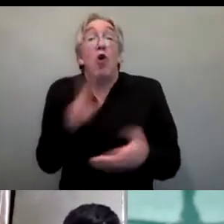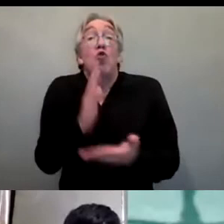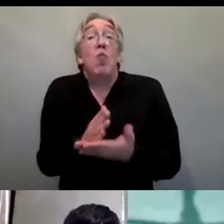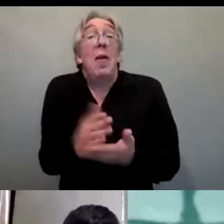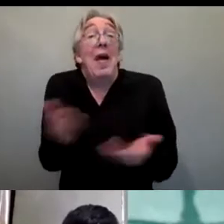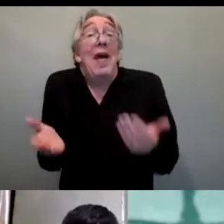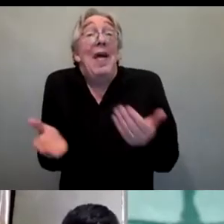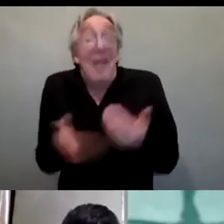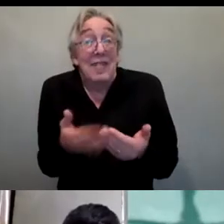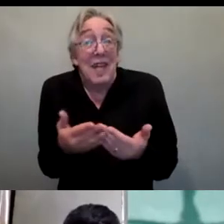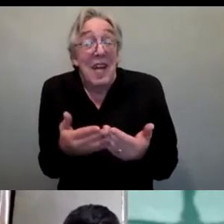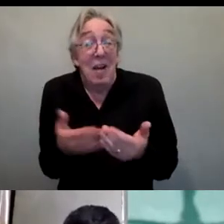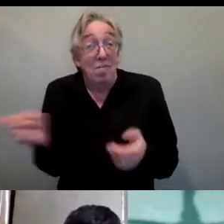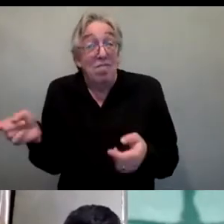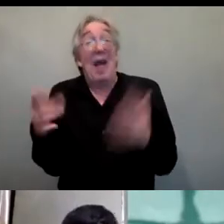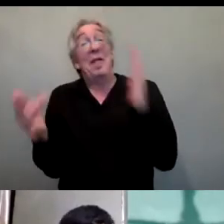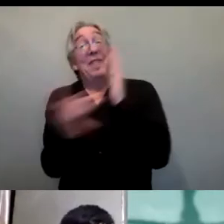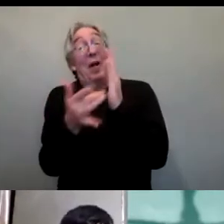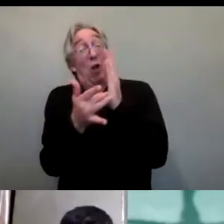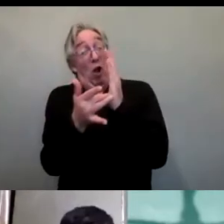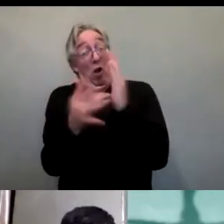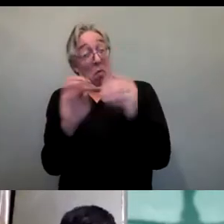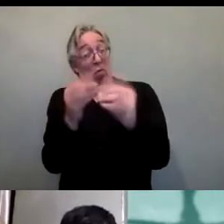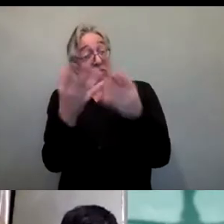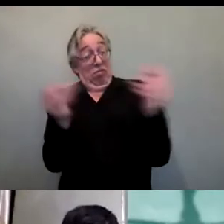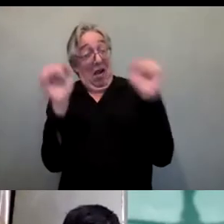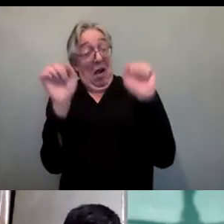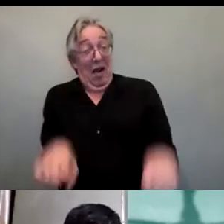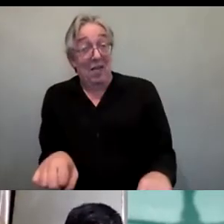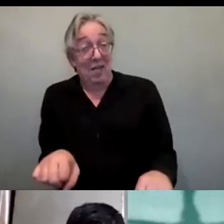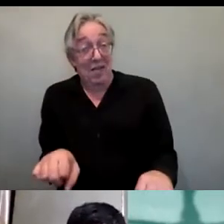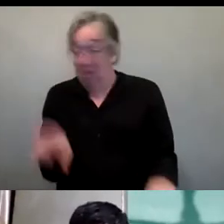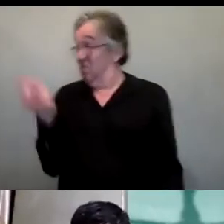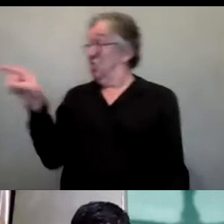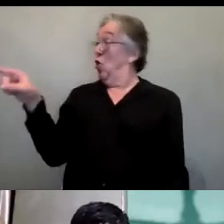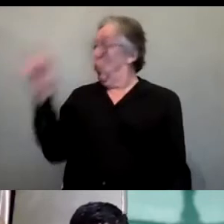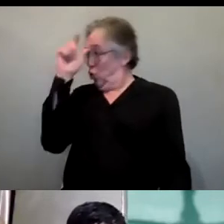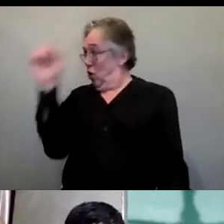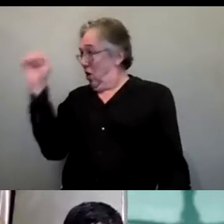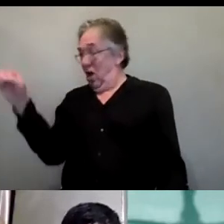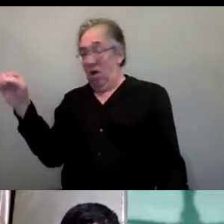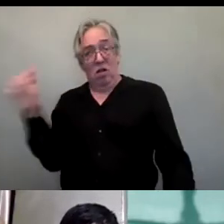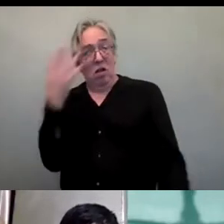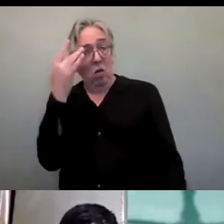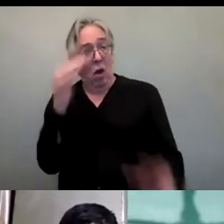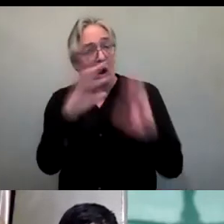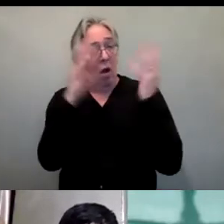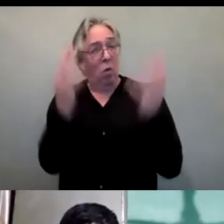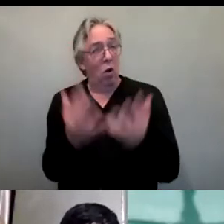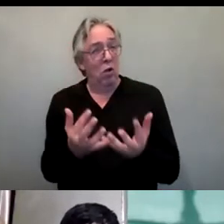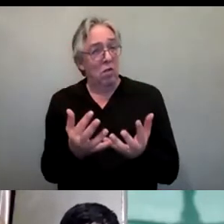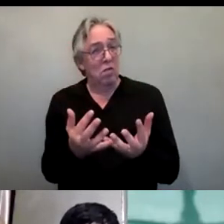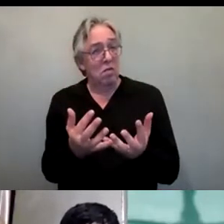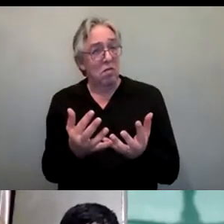Solution exists. There is no reason why they are not offered everywhere. And so I would really encourage all advocates around the world to push their